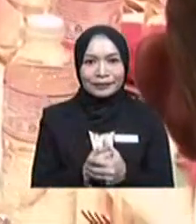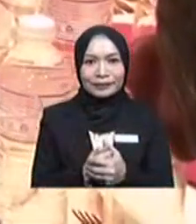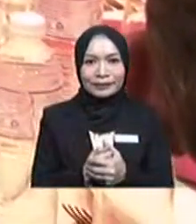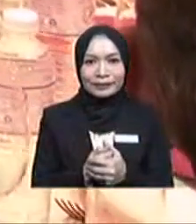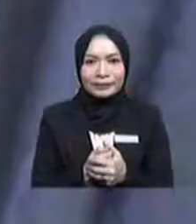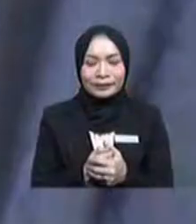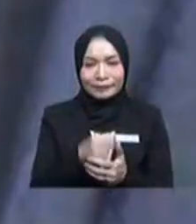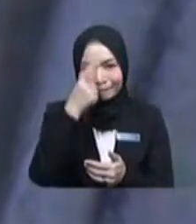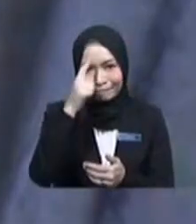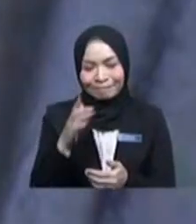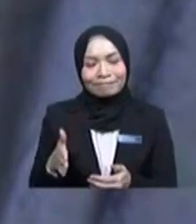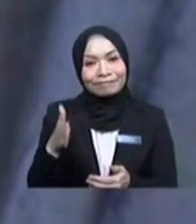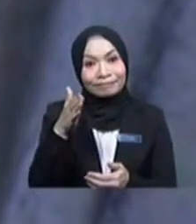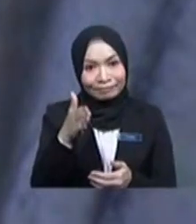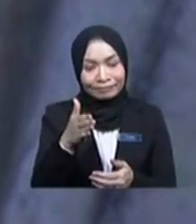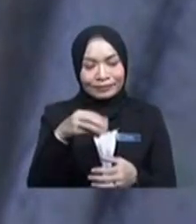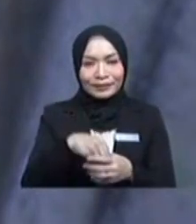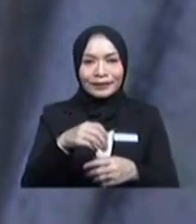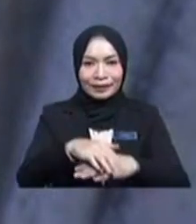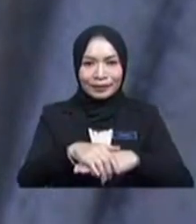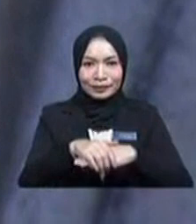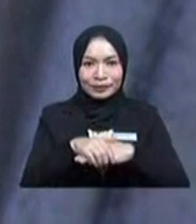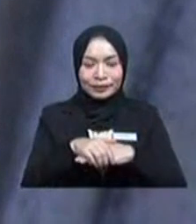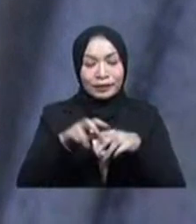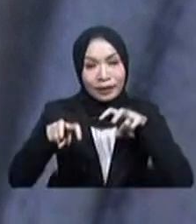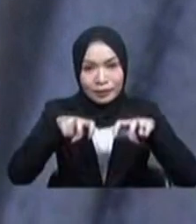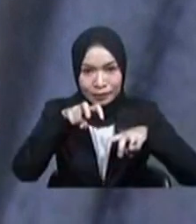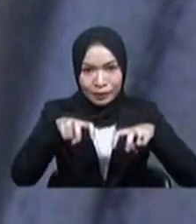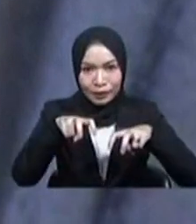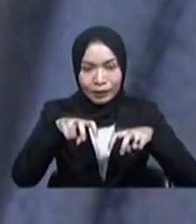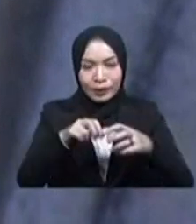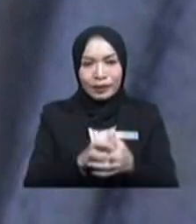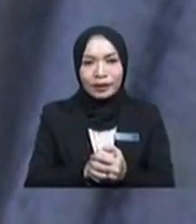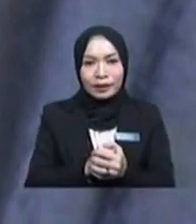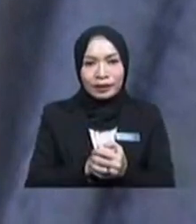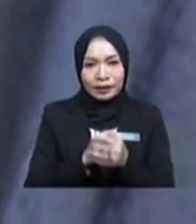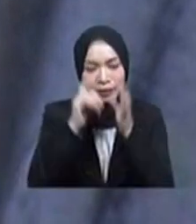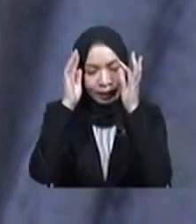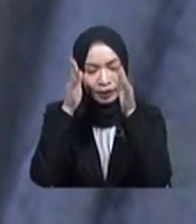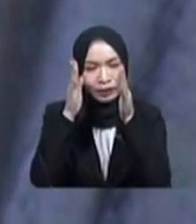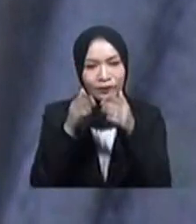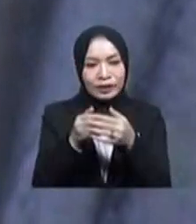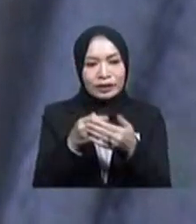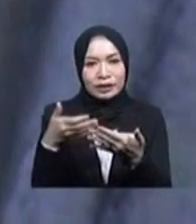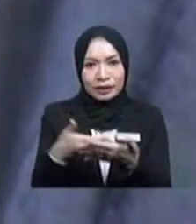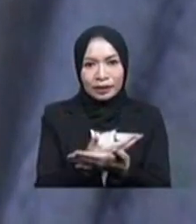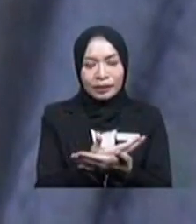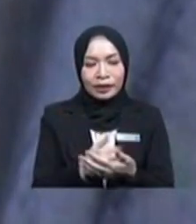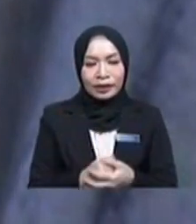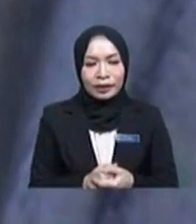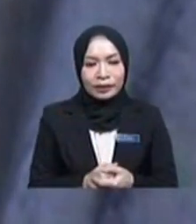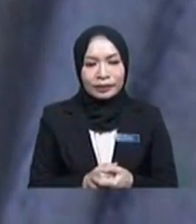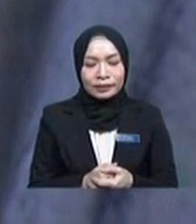the future of English language education, exploring innovations and best practices in English language